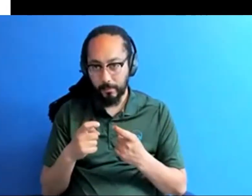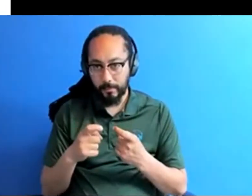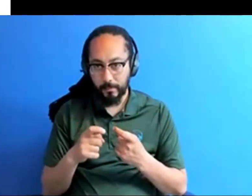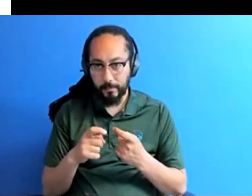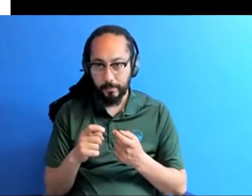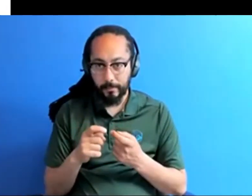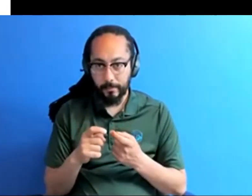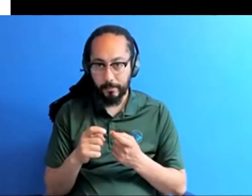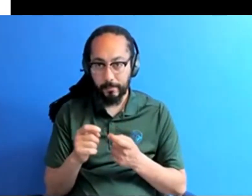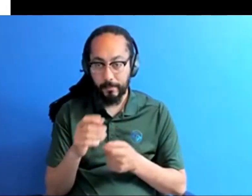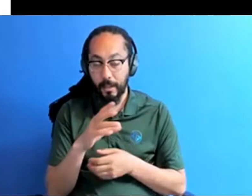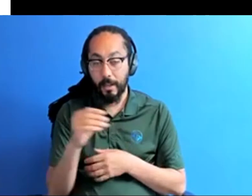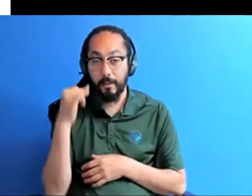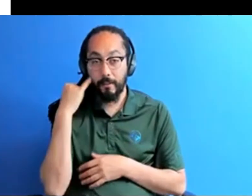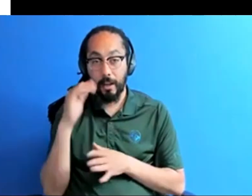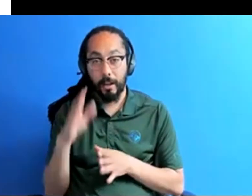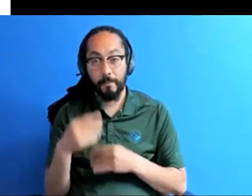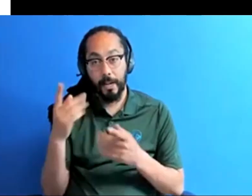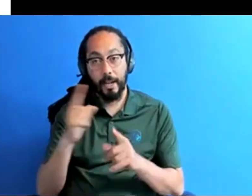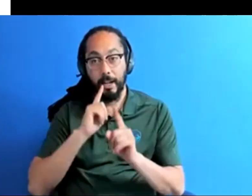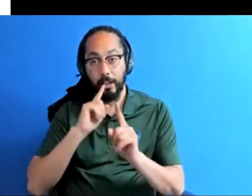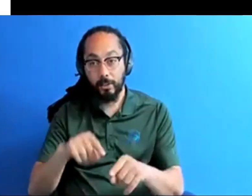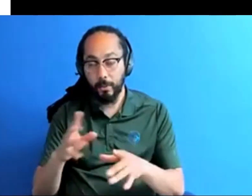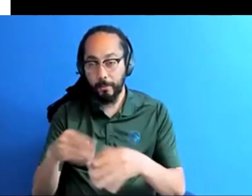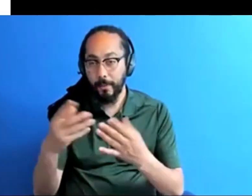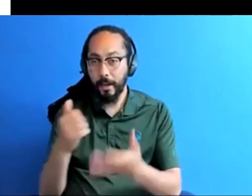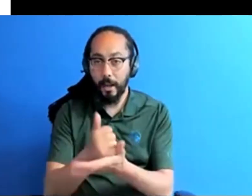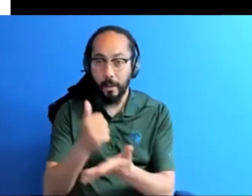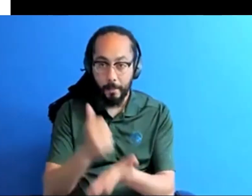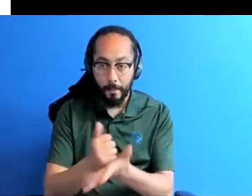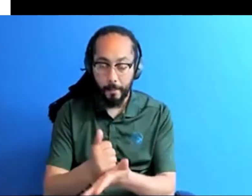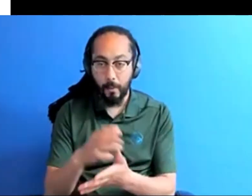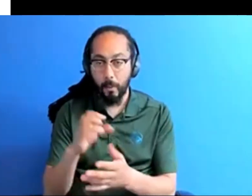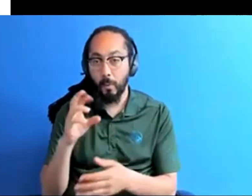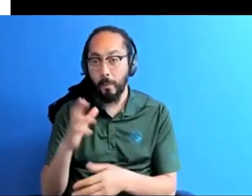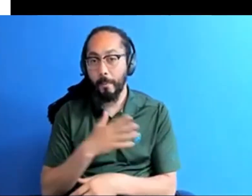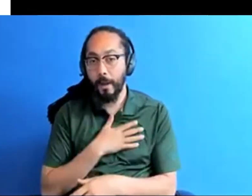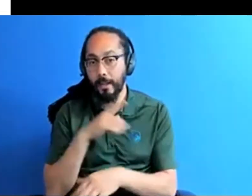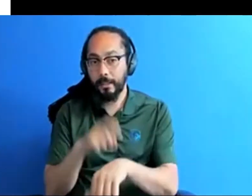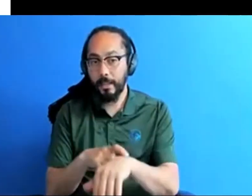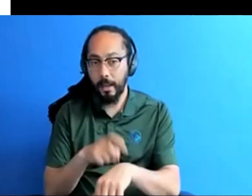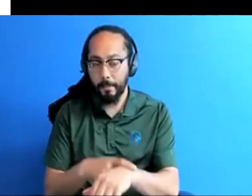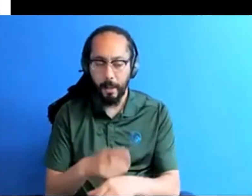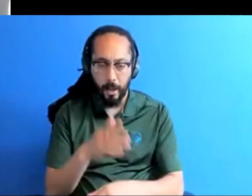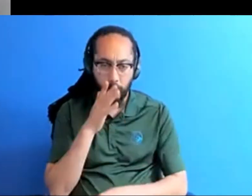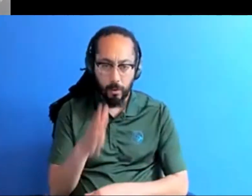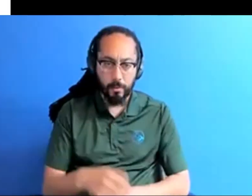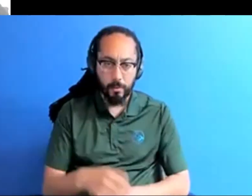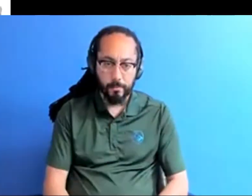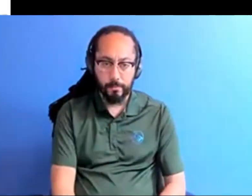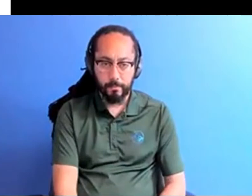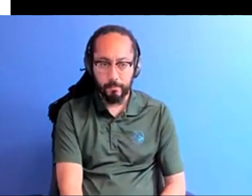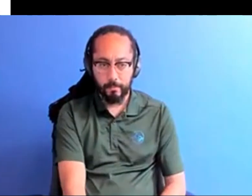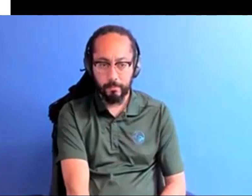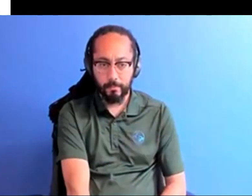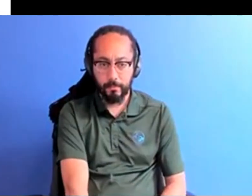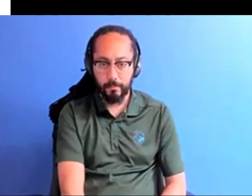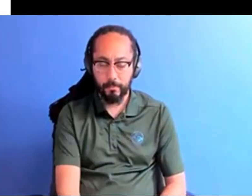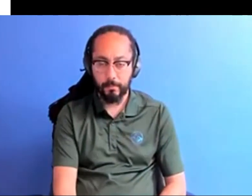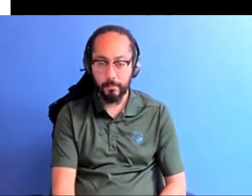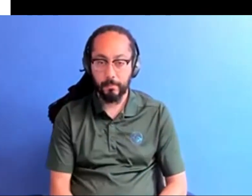and if I can provide answers or provide help or provide my time, I always do that because I